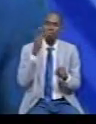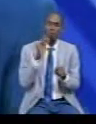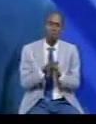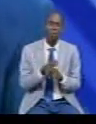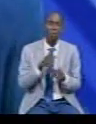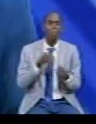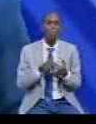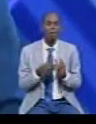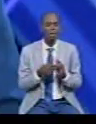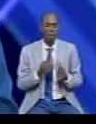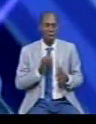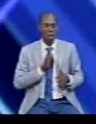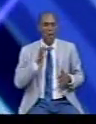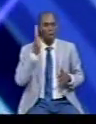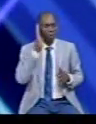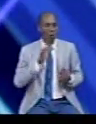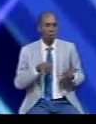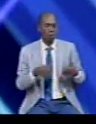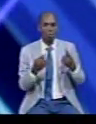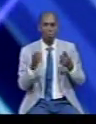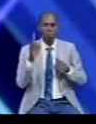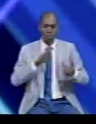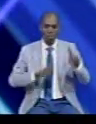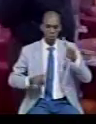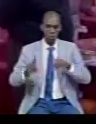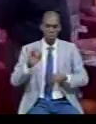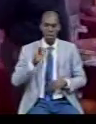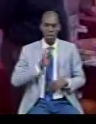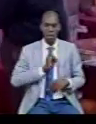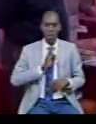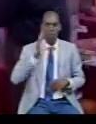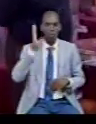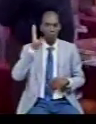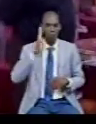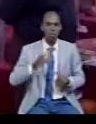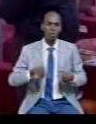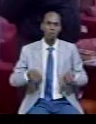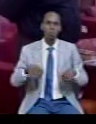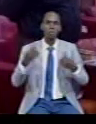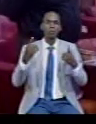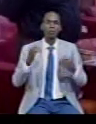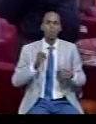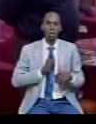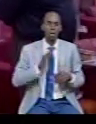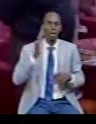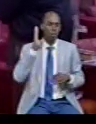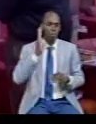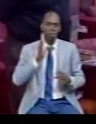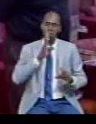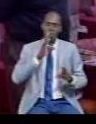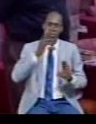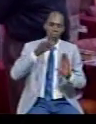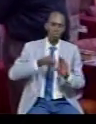go. Can you say that? I will go. I will be involved.